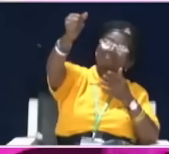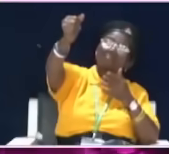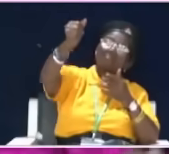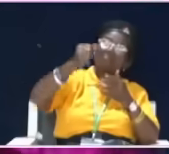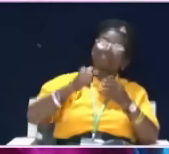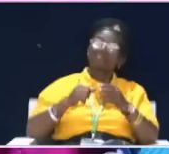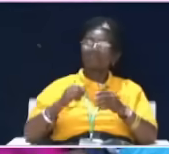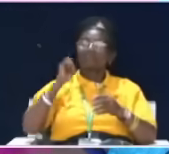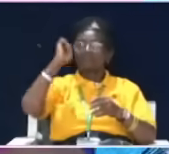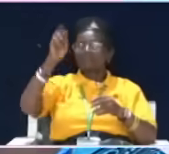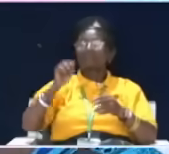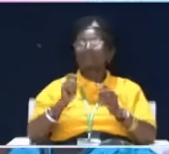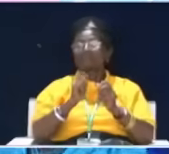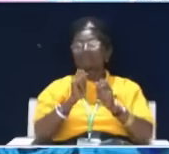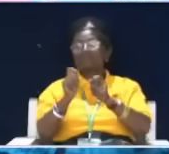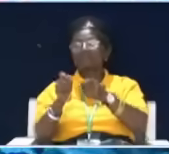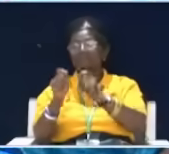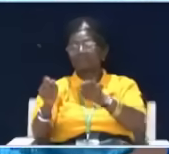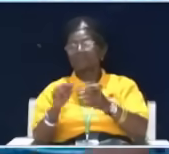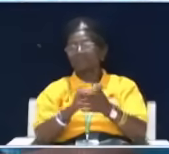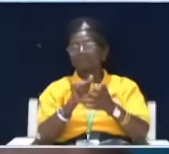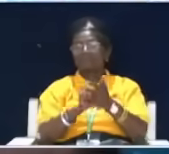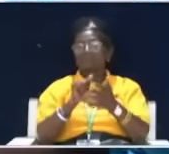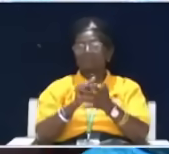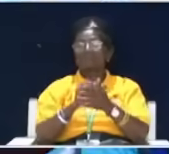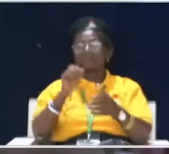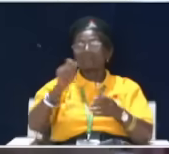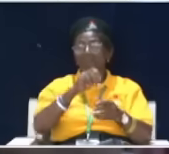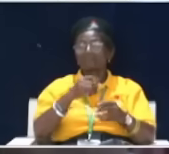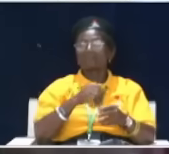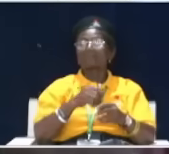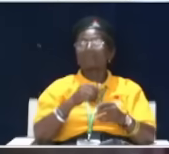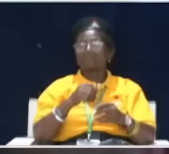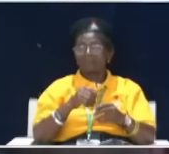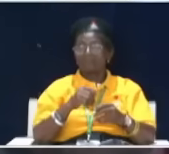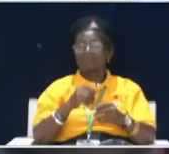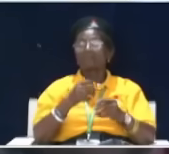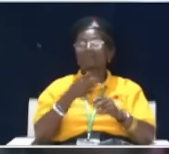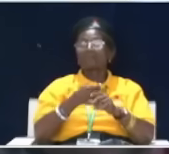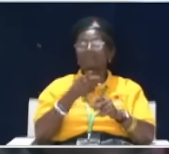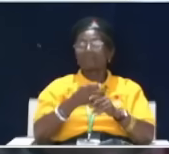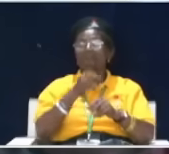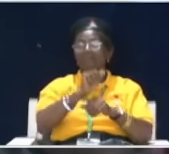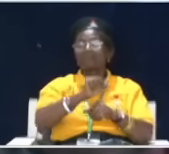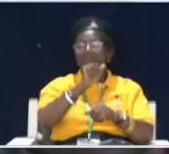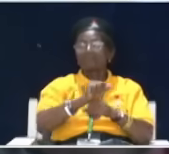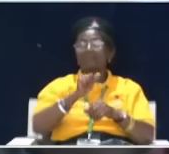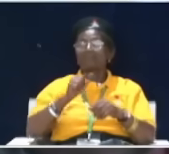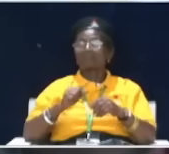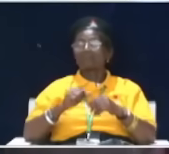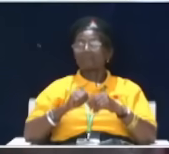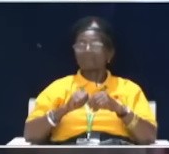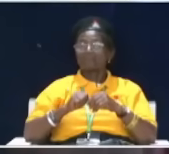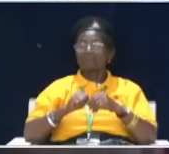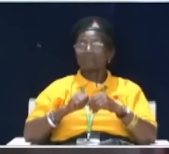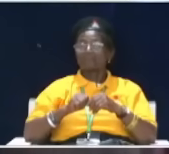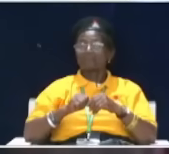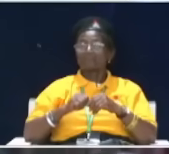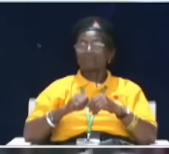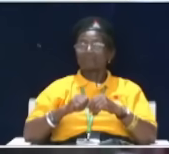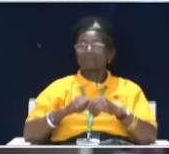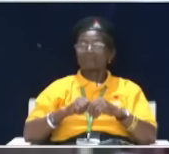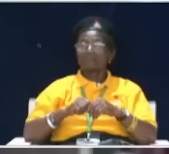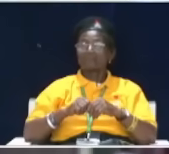He rewards those who are diligent. O man san fun awon ti won fi aise mele sise won. Seest thou a